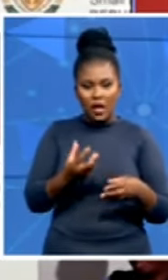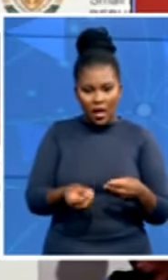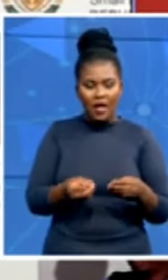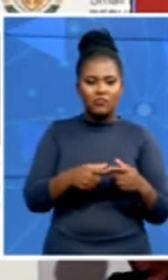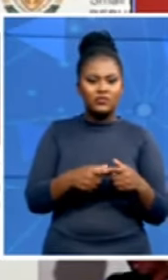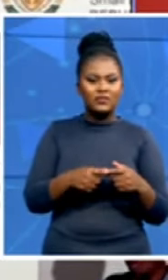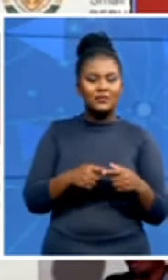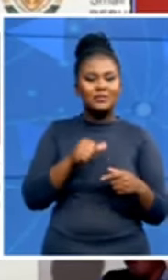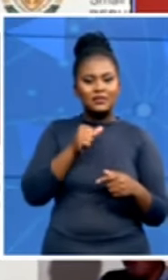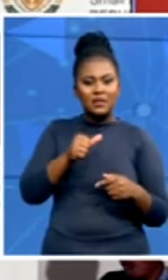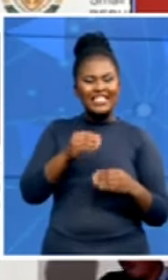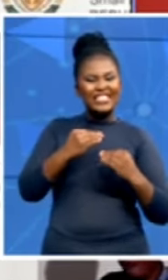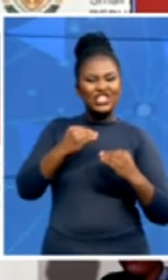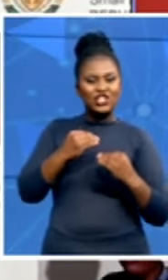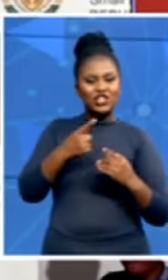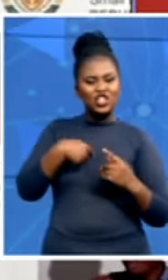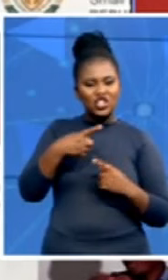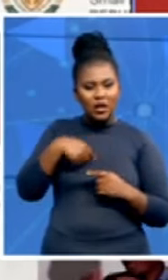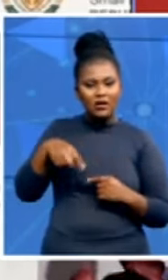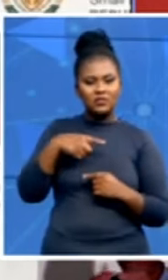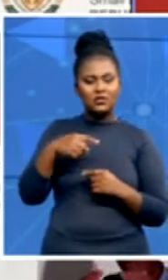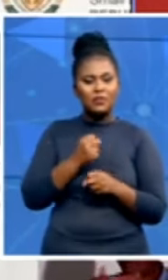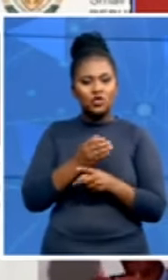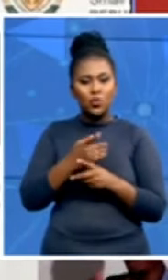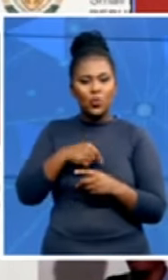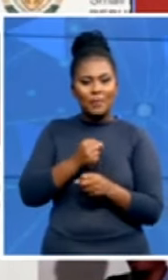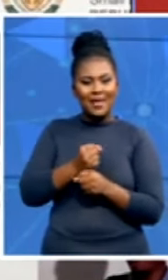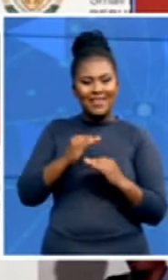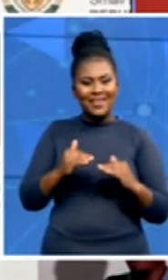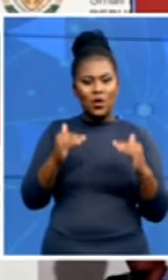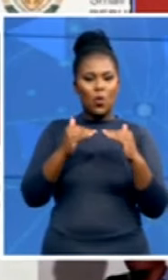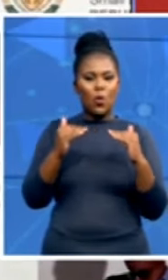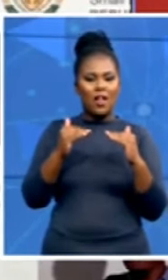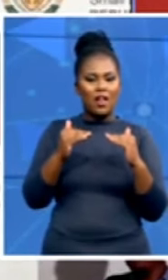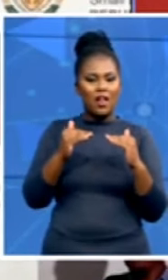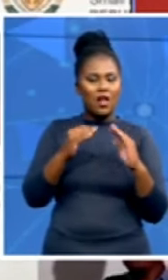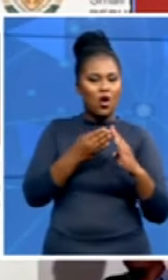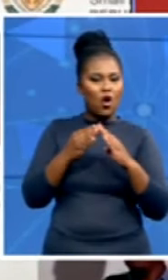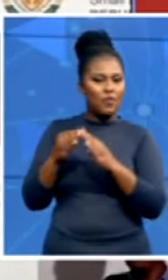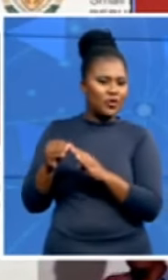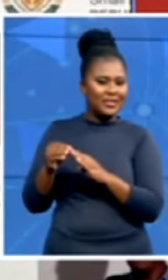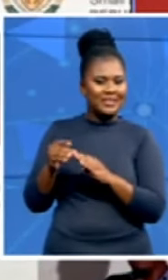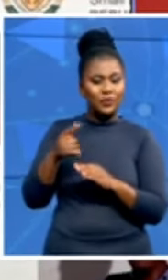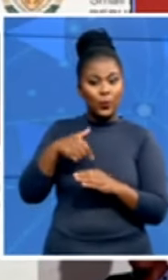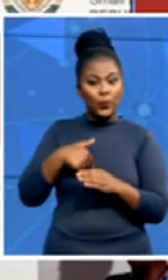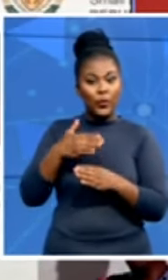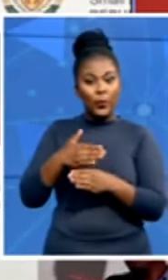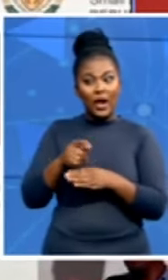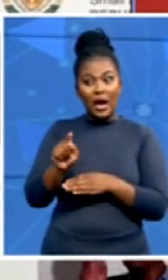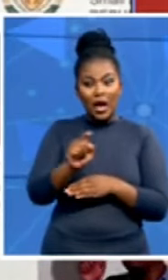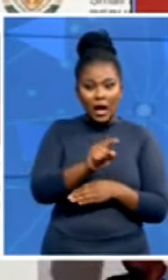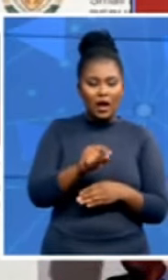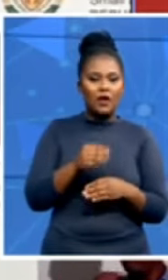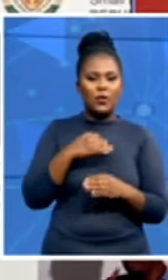able to make sure that we create that equal society in the areas that we're operating in. And therefore, yes, that